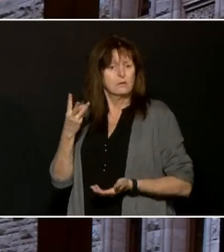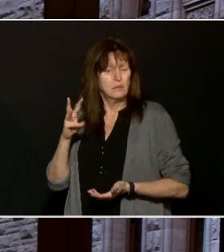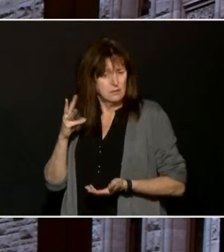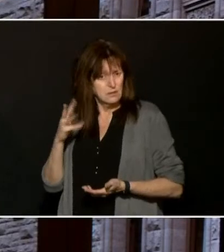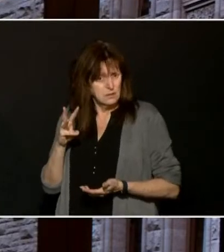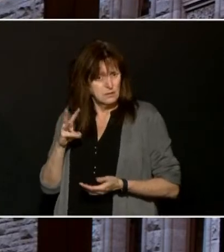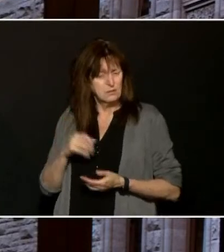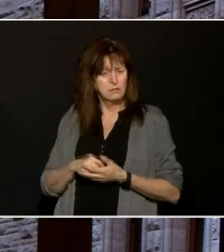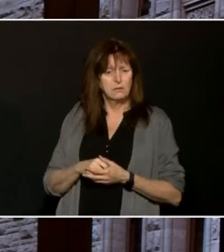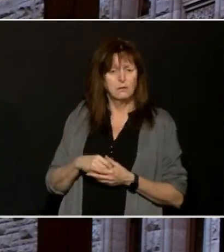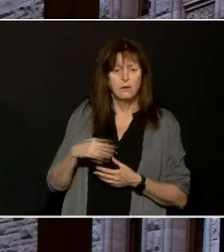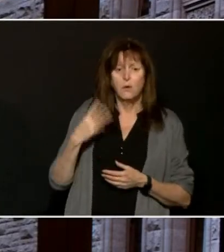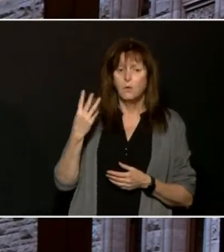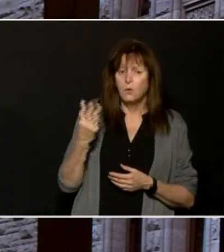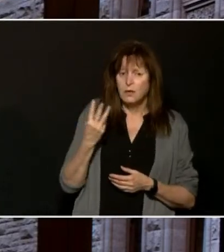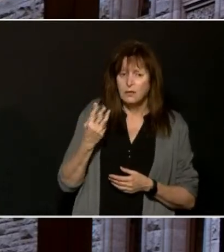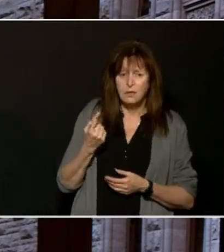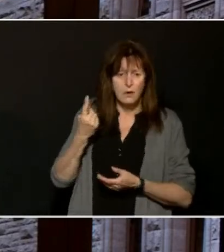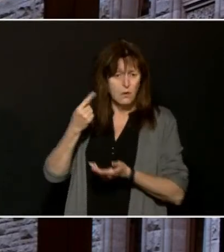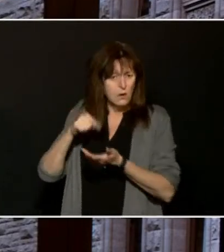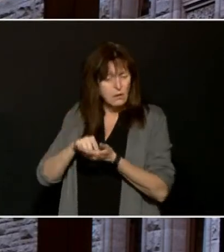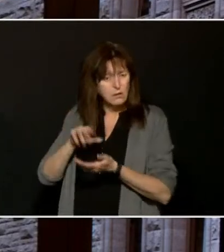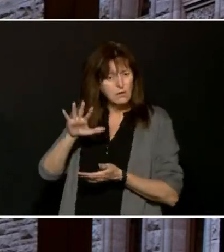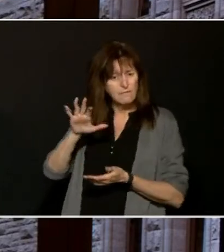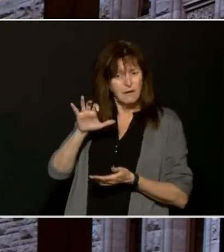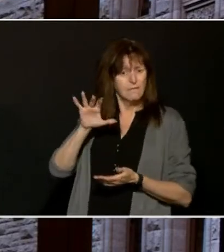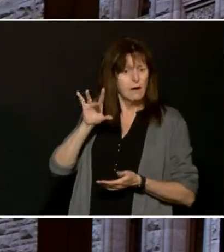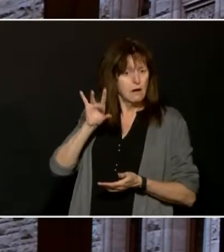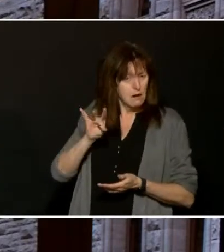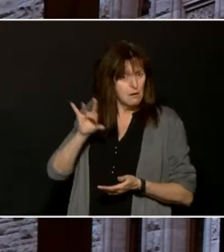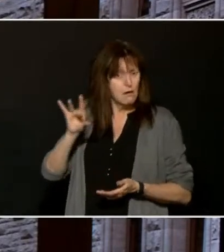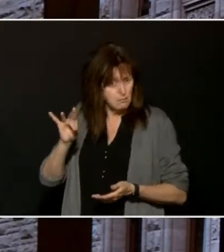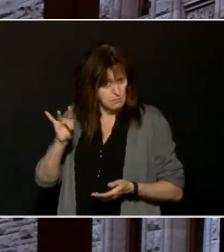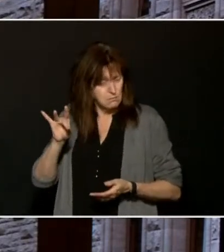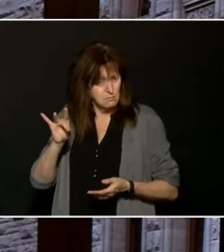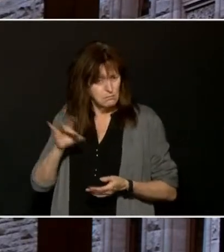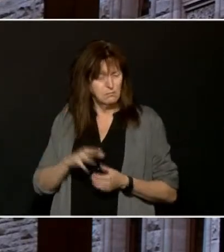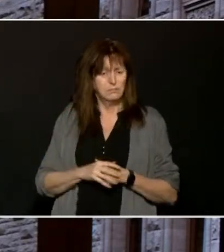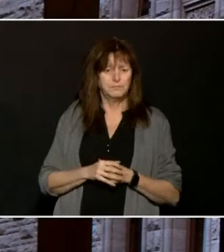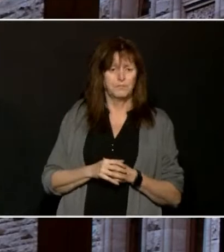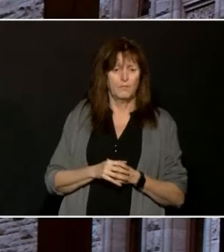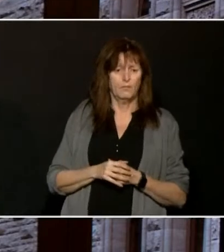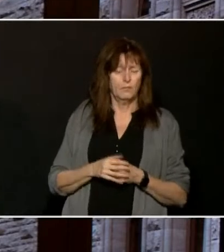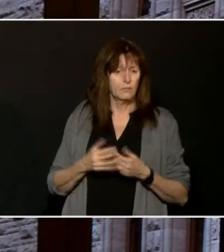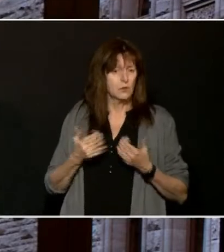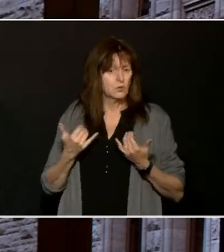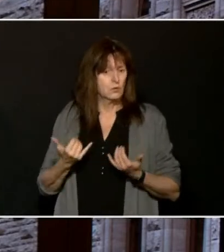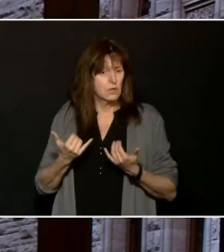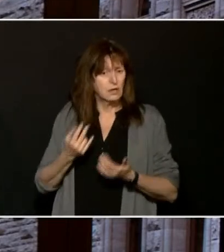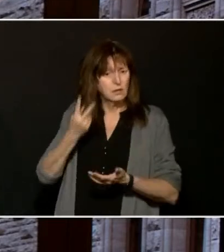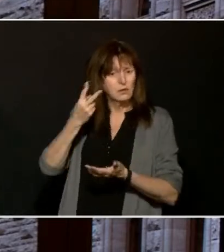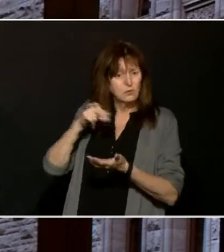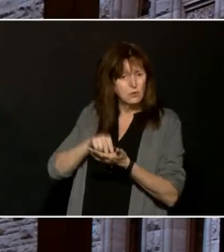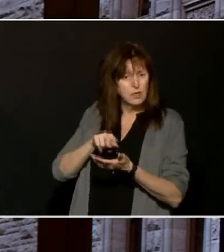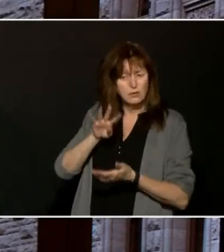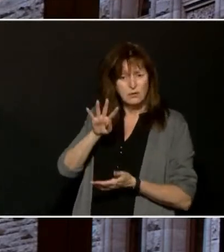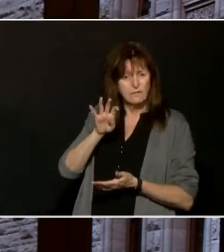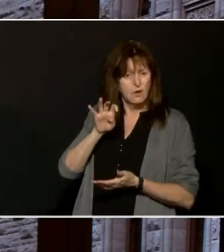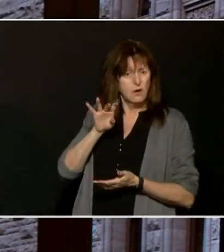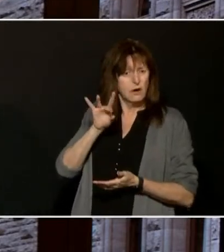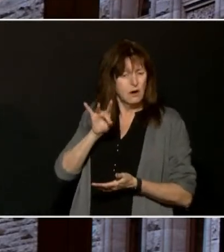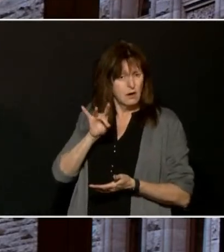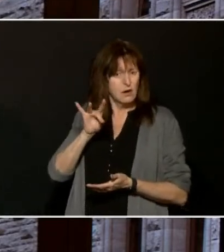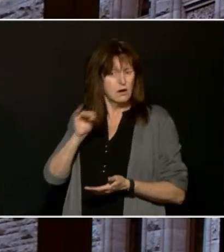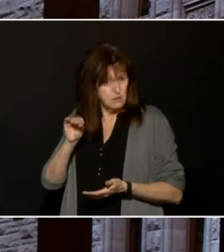1,588 cases on Wednesday, and 2,400 cases today. I will put a caveat on